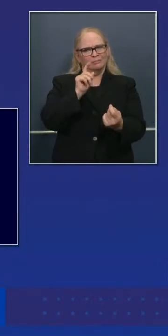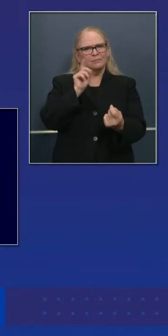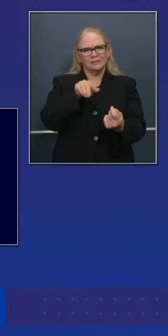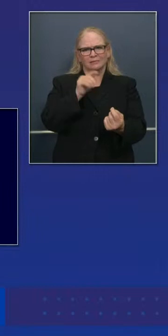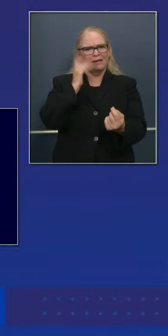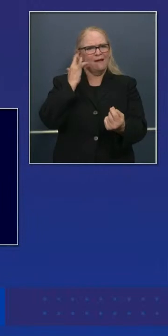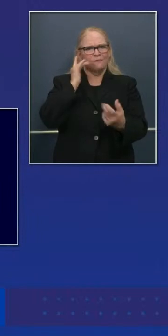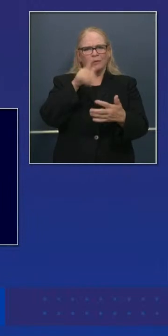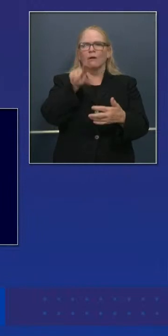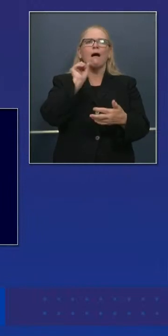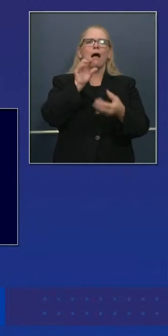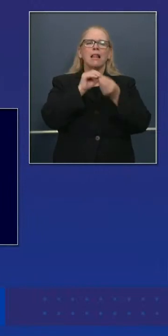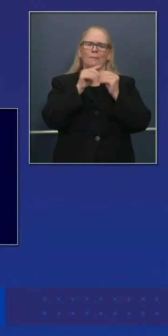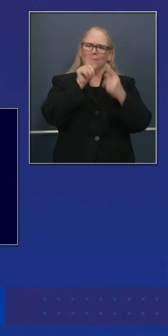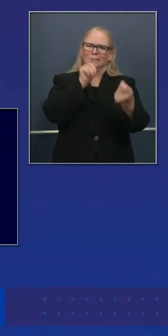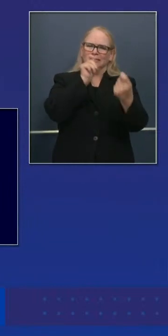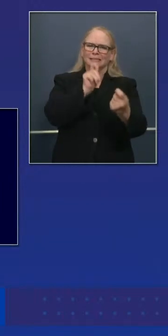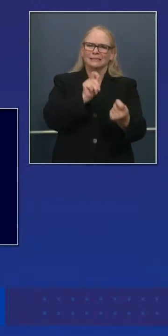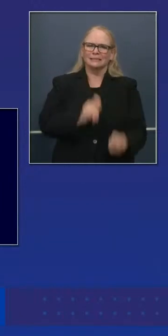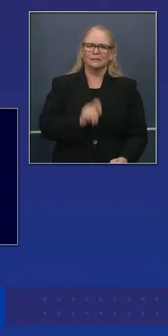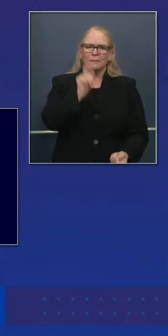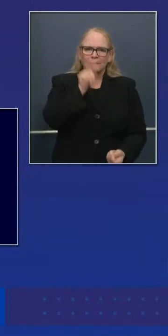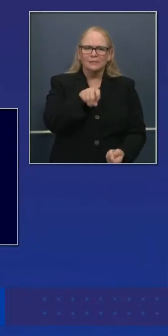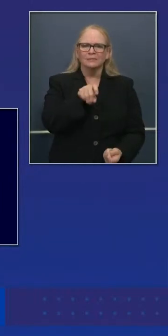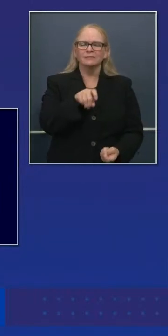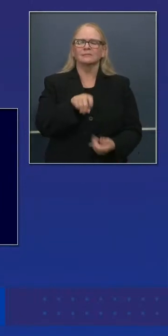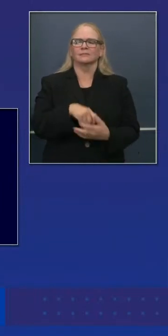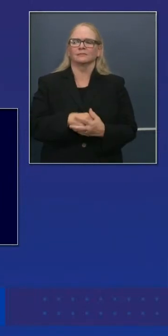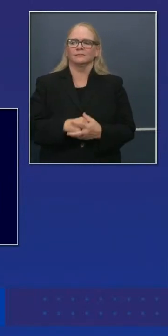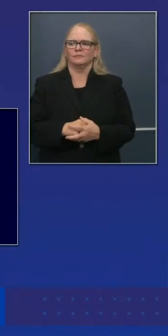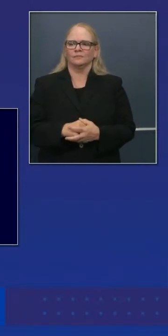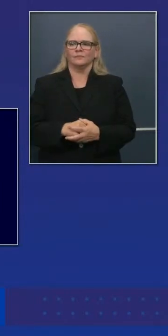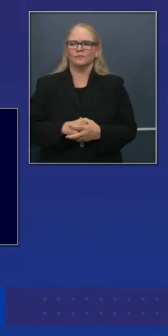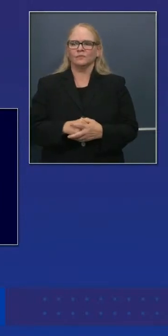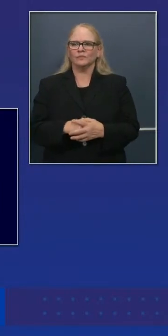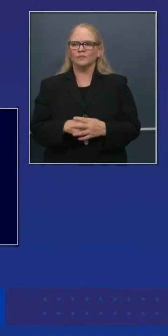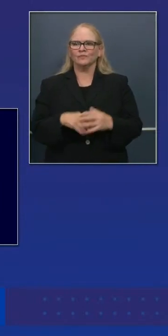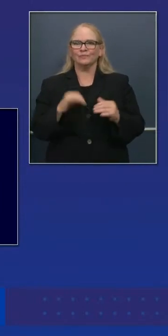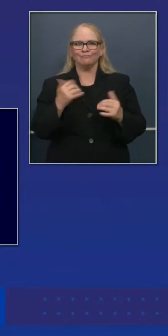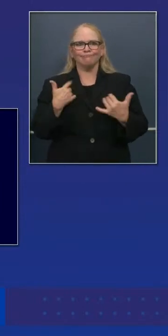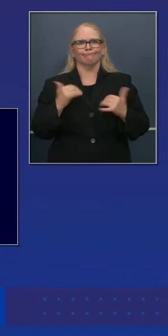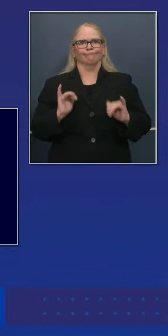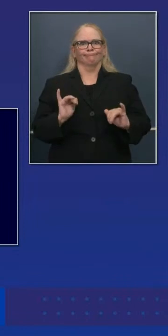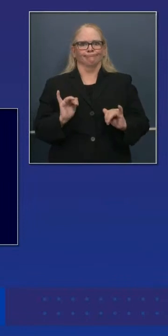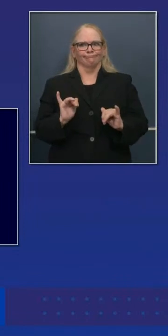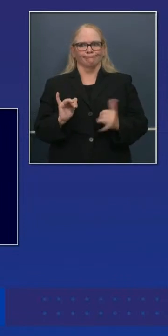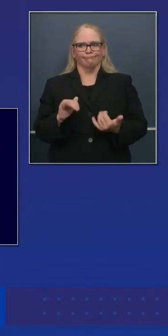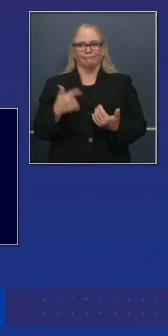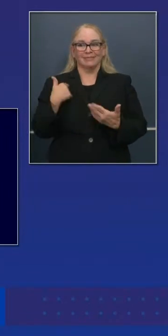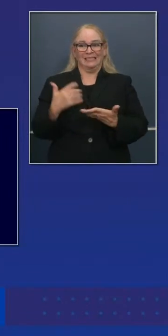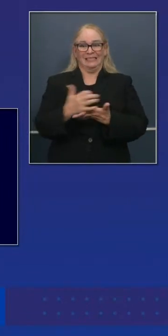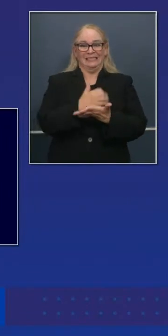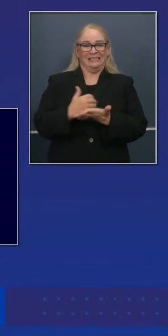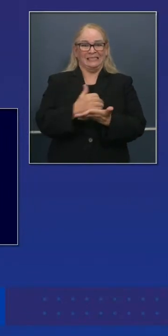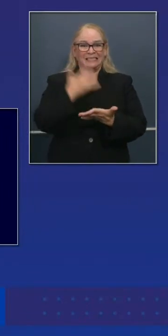system that we inherited as relates to our data collection here in the state of California. He lamented